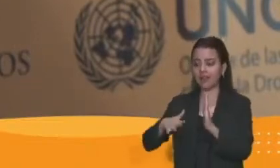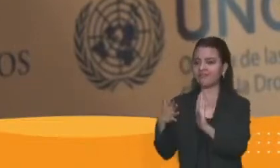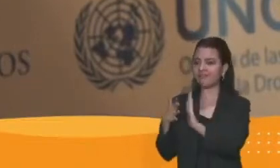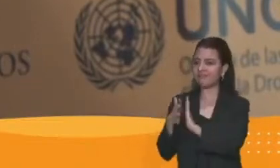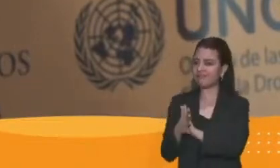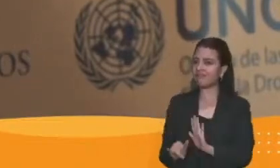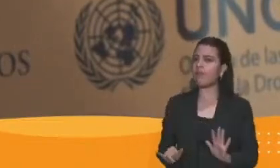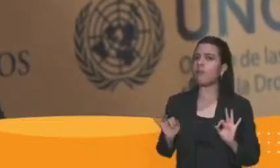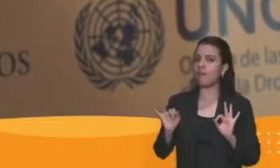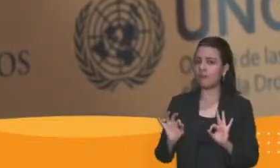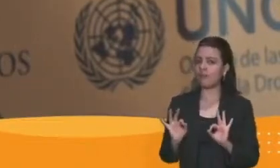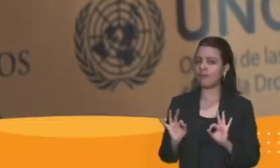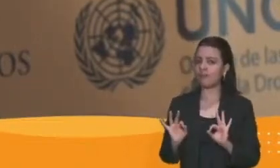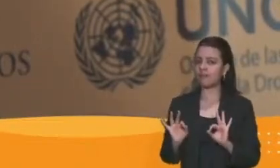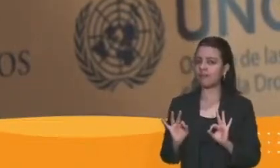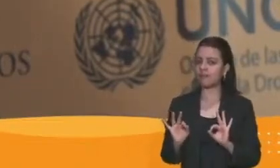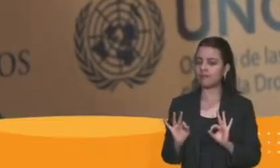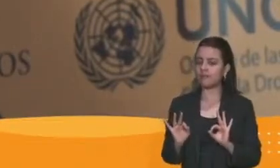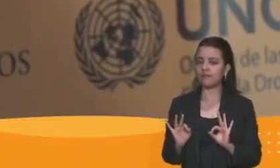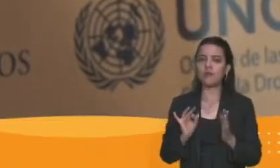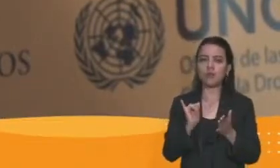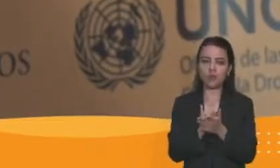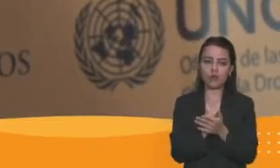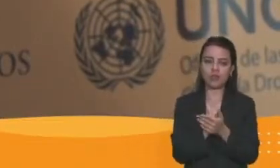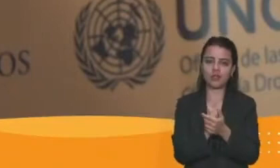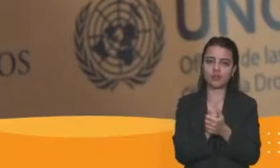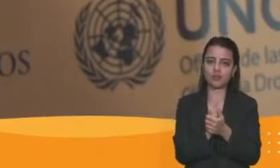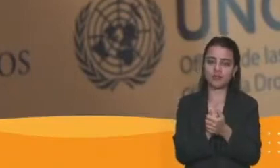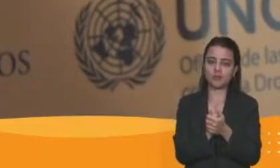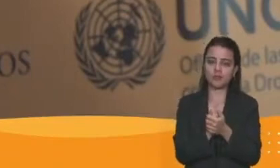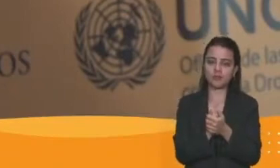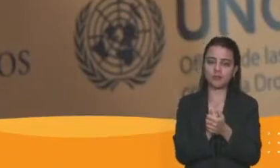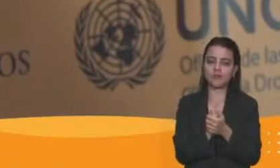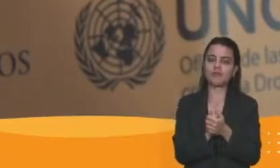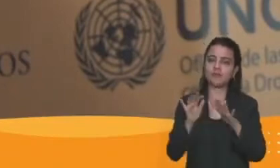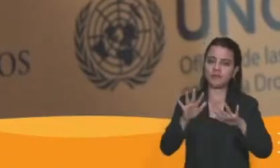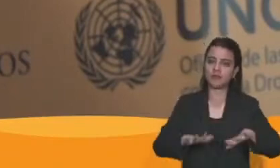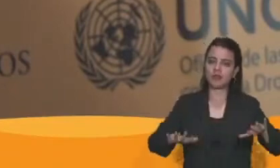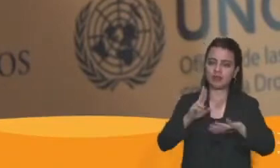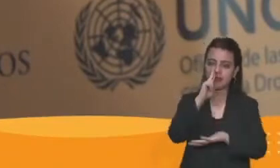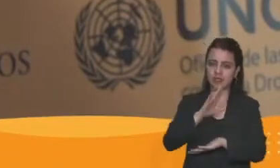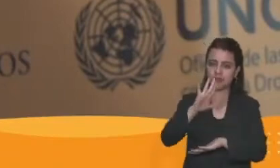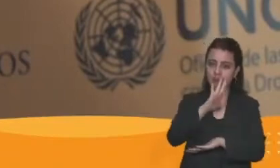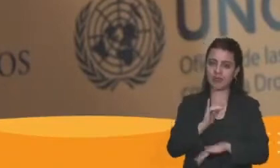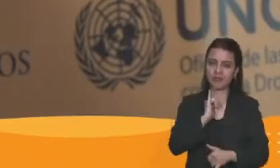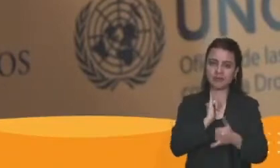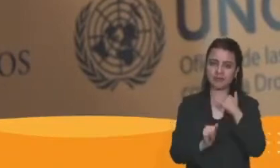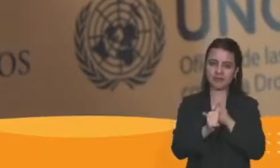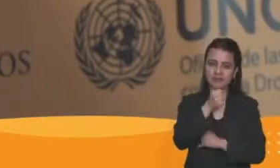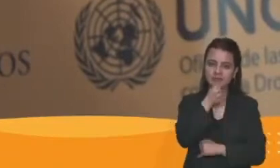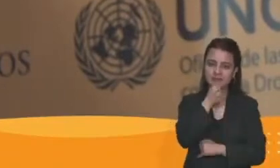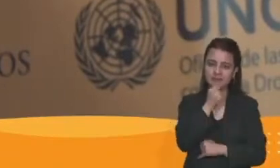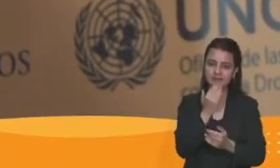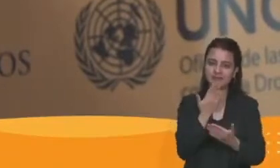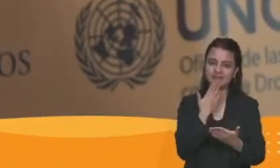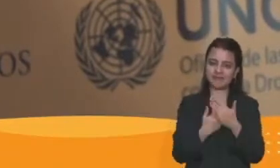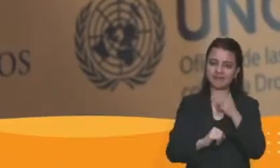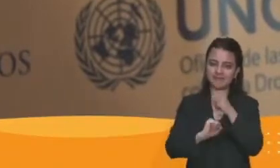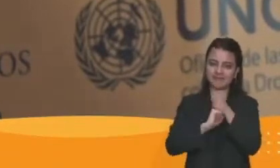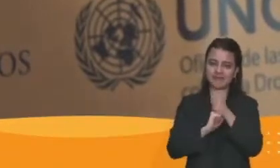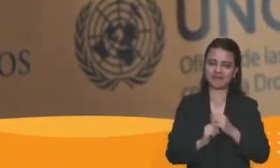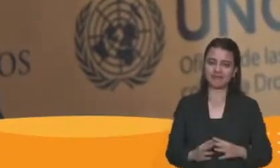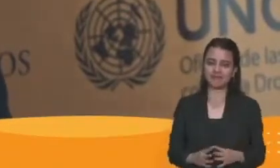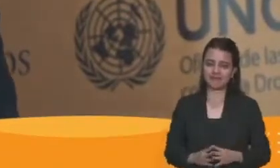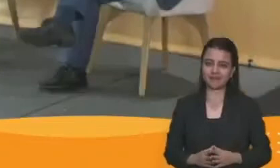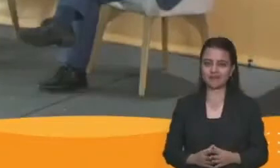that this report is showing us of the alluvial gold exploitation in the whole national territory. With this, I will wrap this